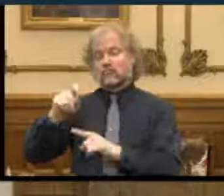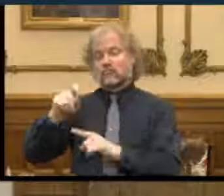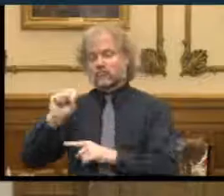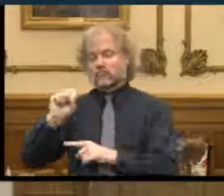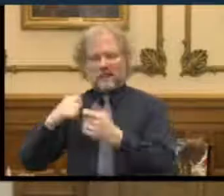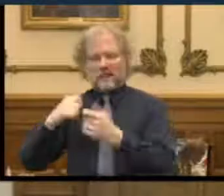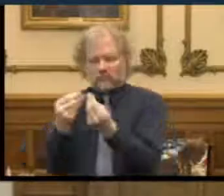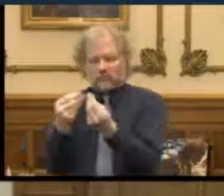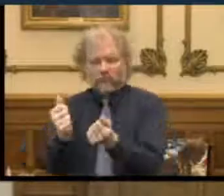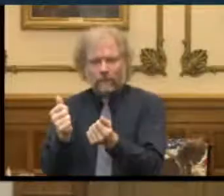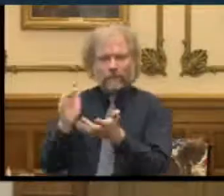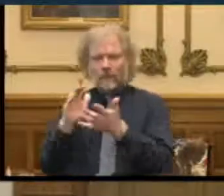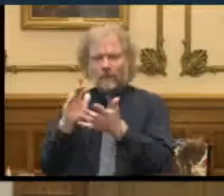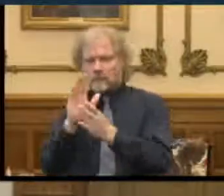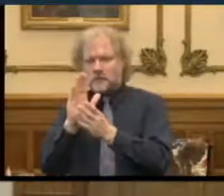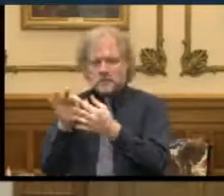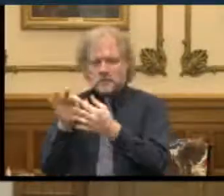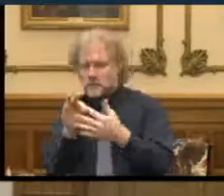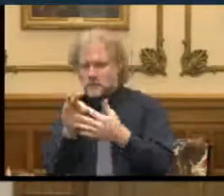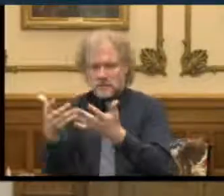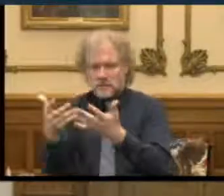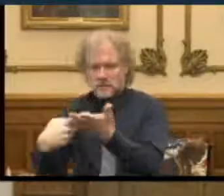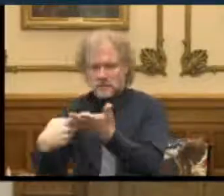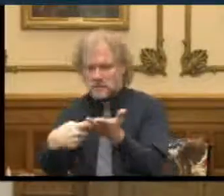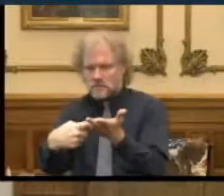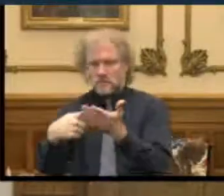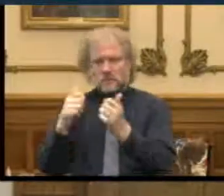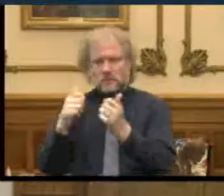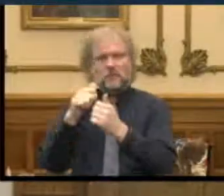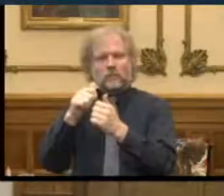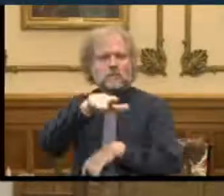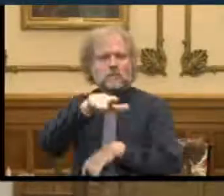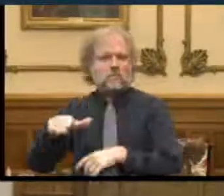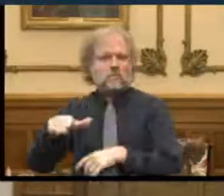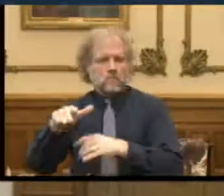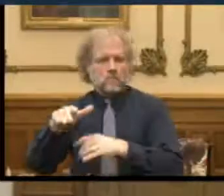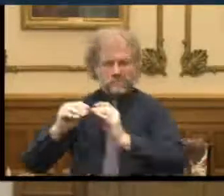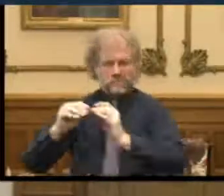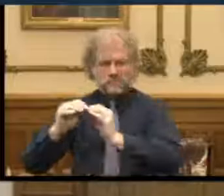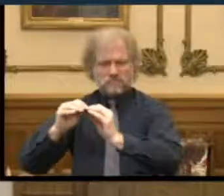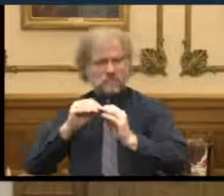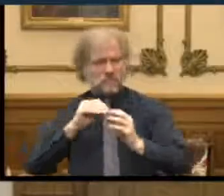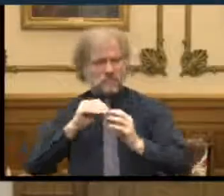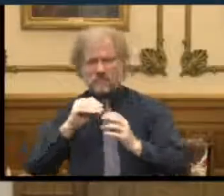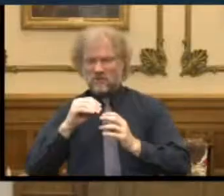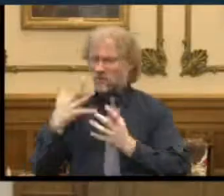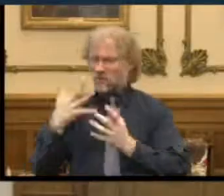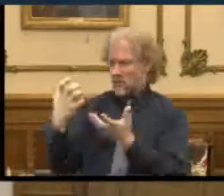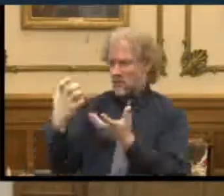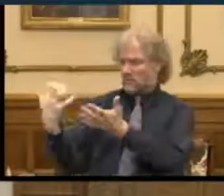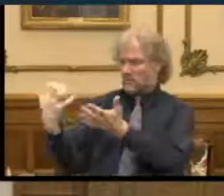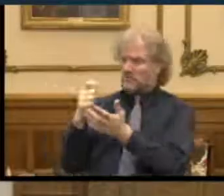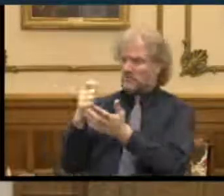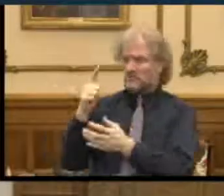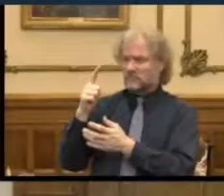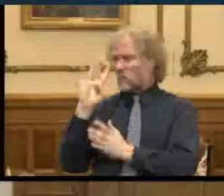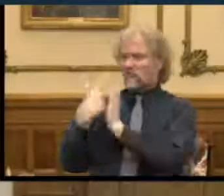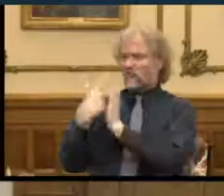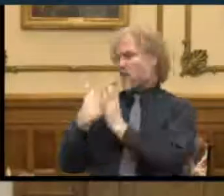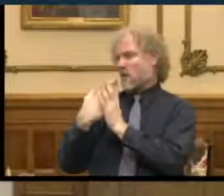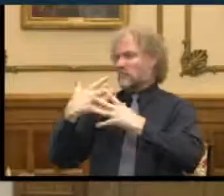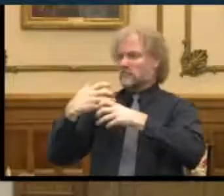that or work through that with their landlords. You want to just give a kind of a 24-hour